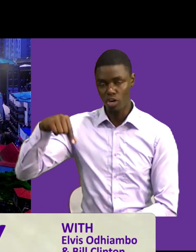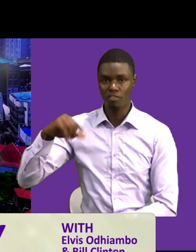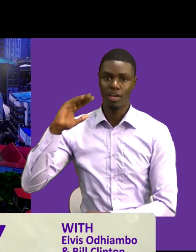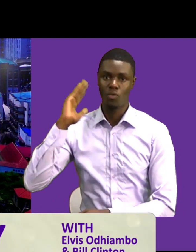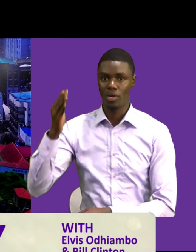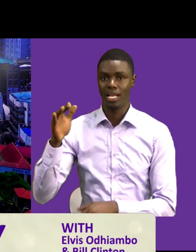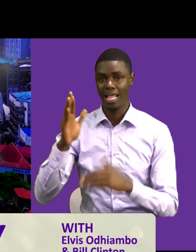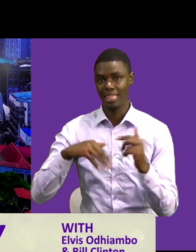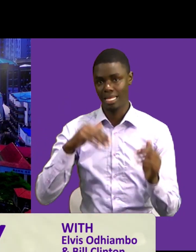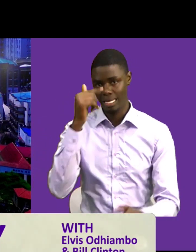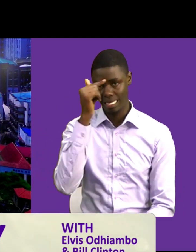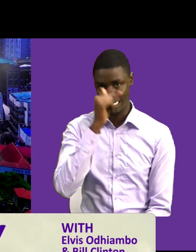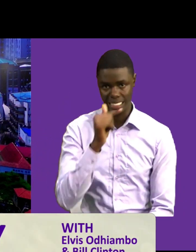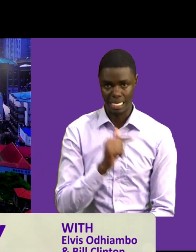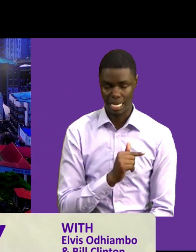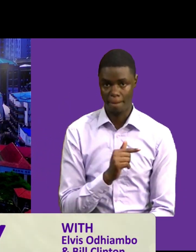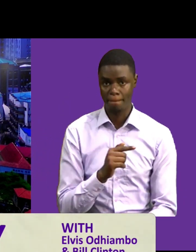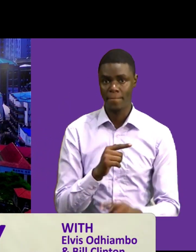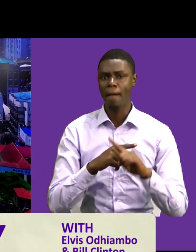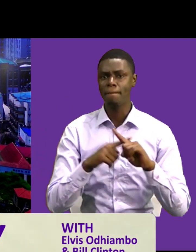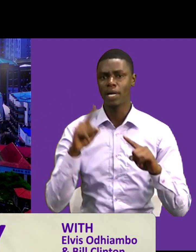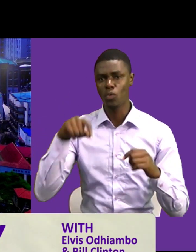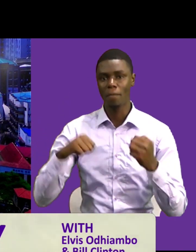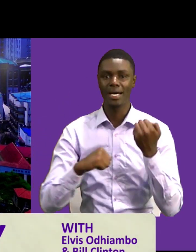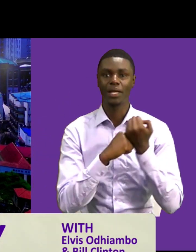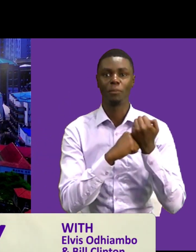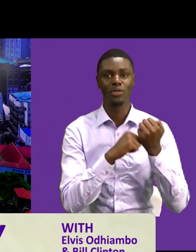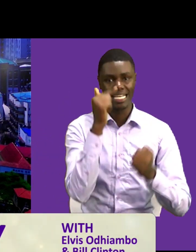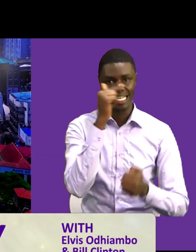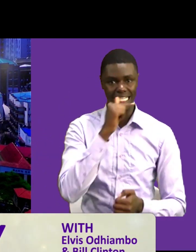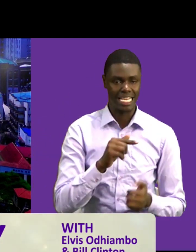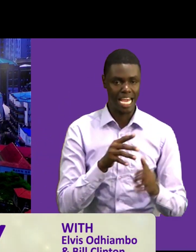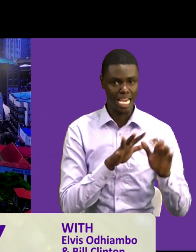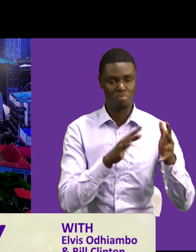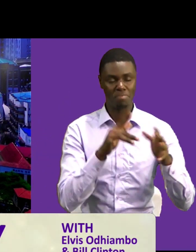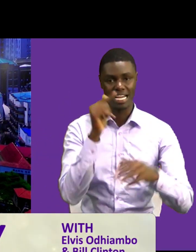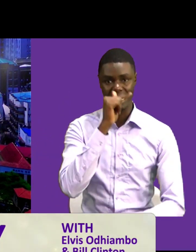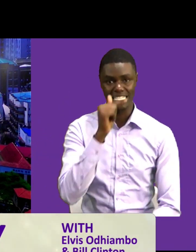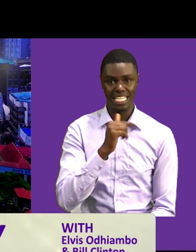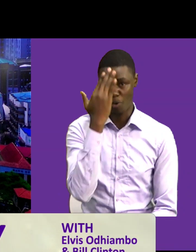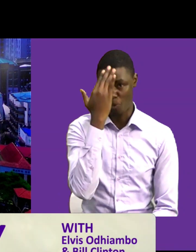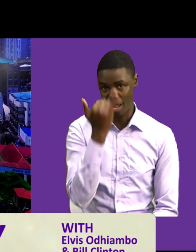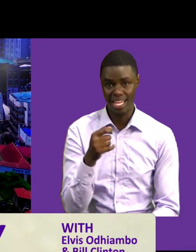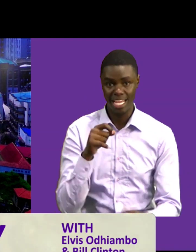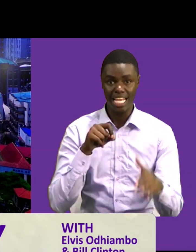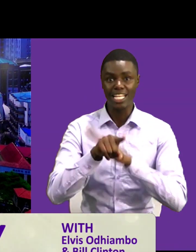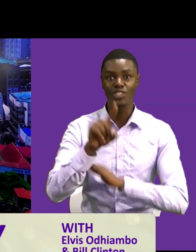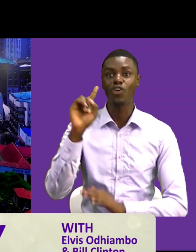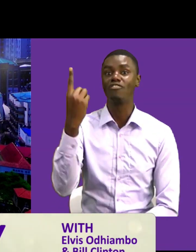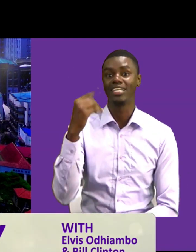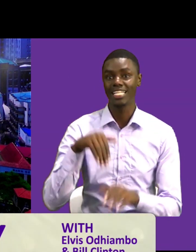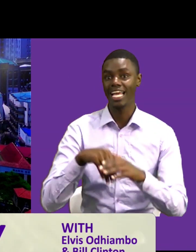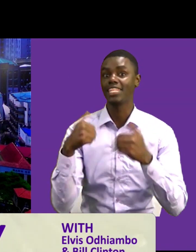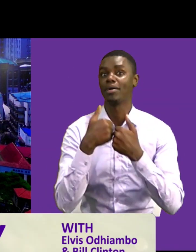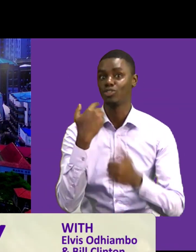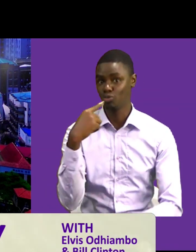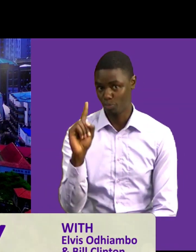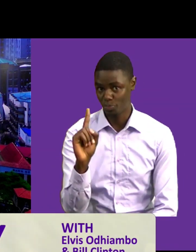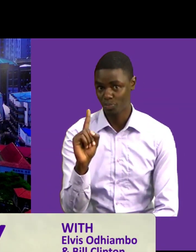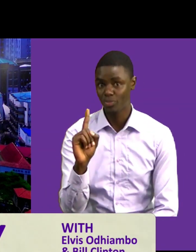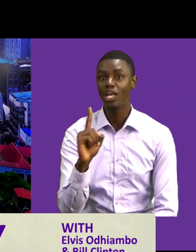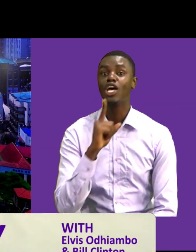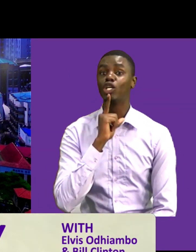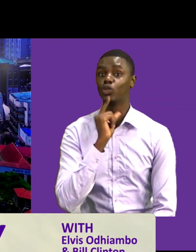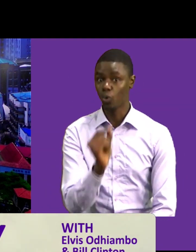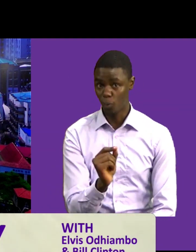Tanzania. But we have to support Tanzania and give credit to them because they scored first in the match.